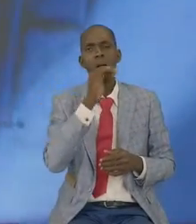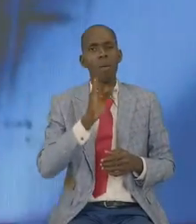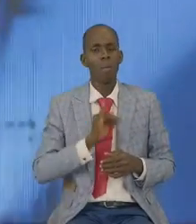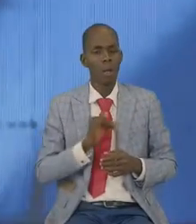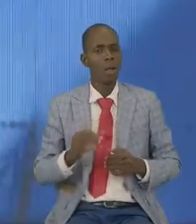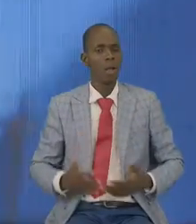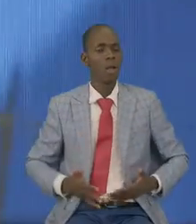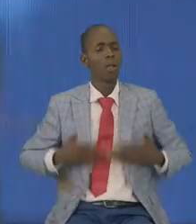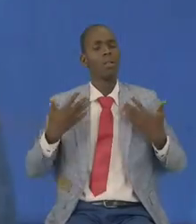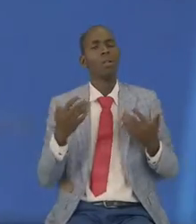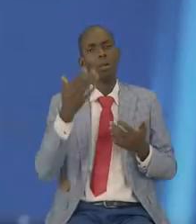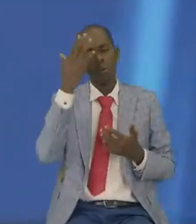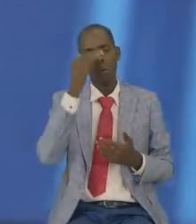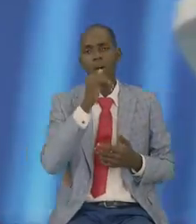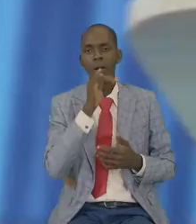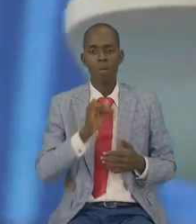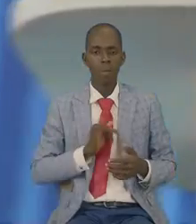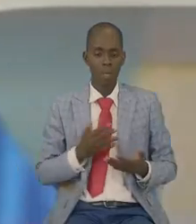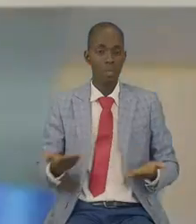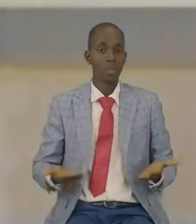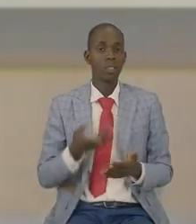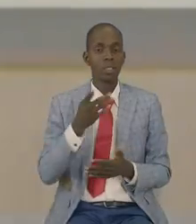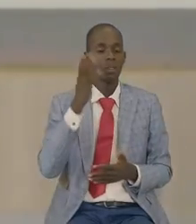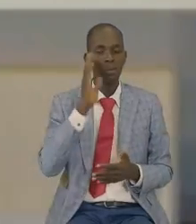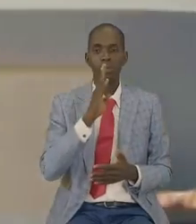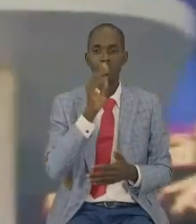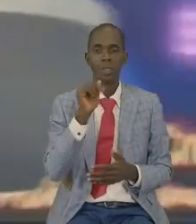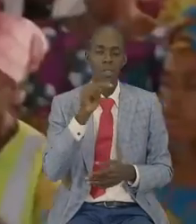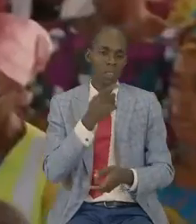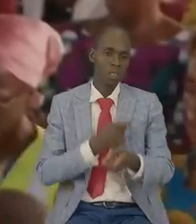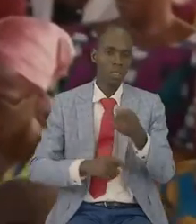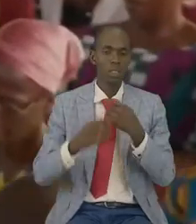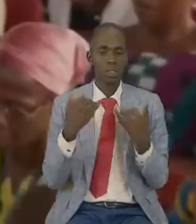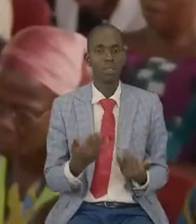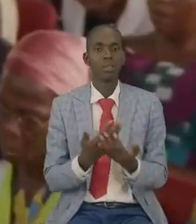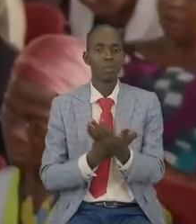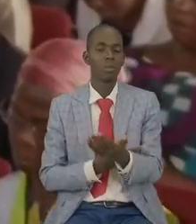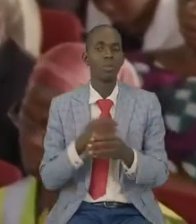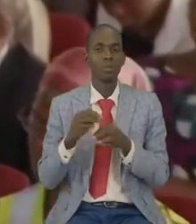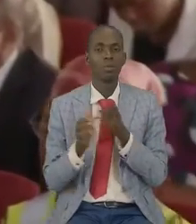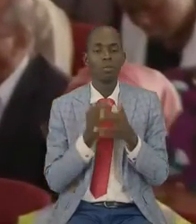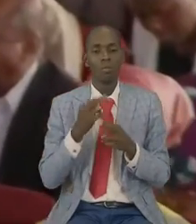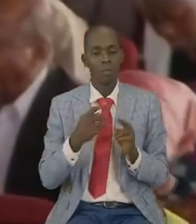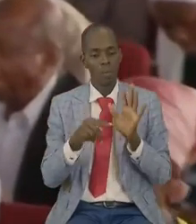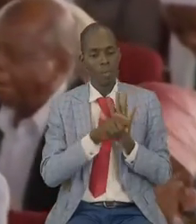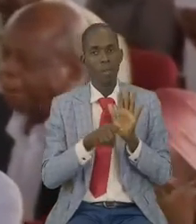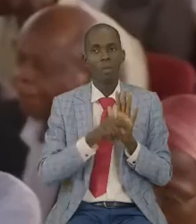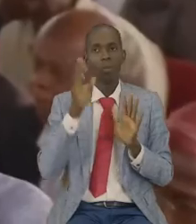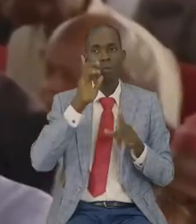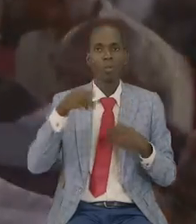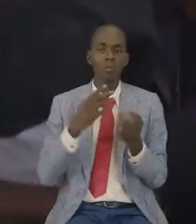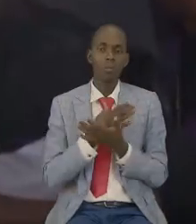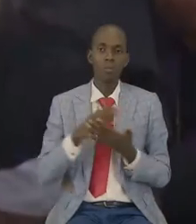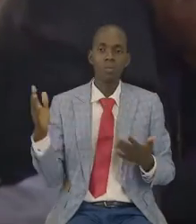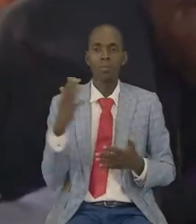I in this land? There's going to be an exchange this morning. The negative will pass away and